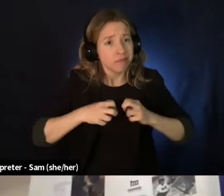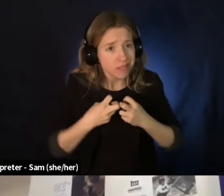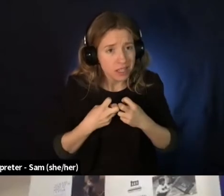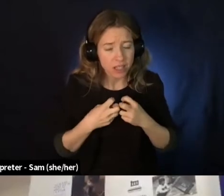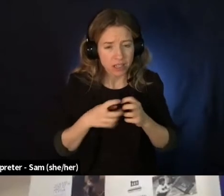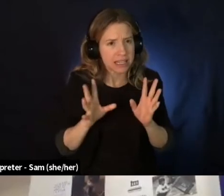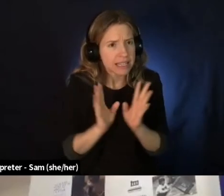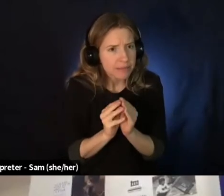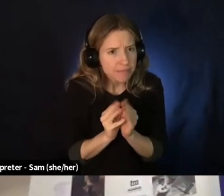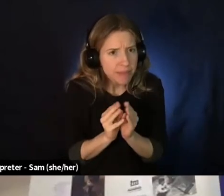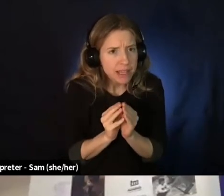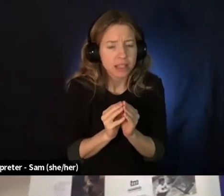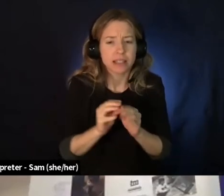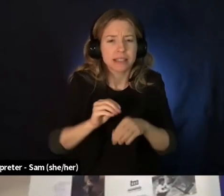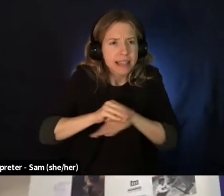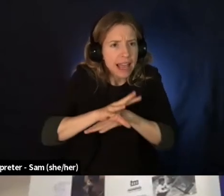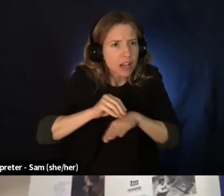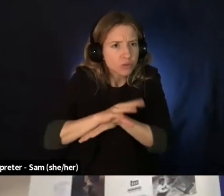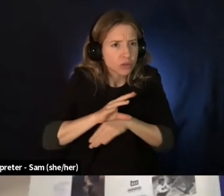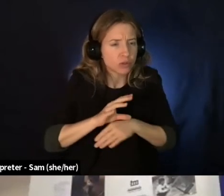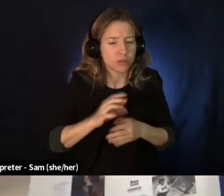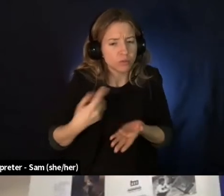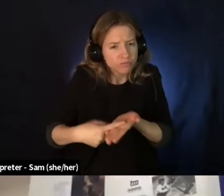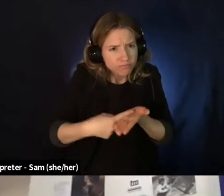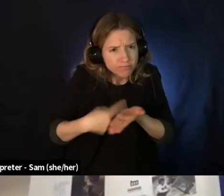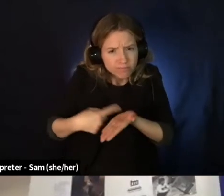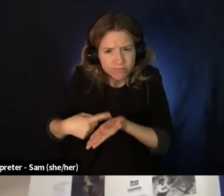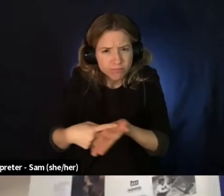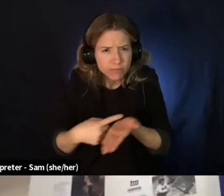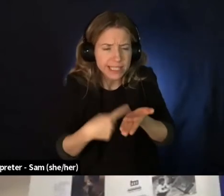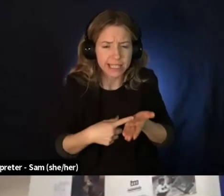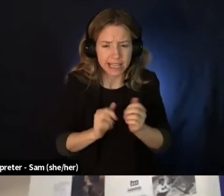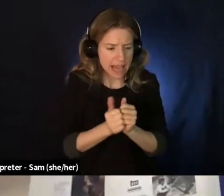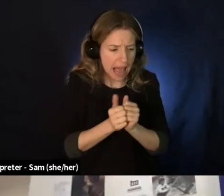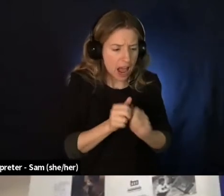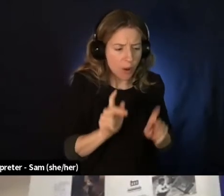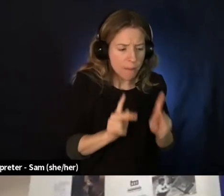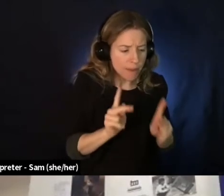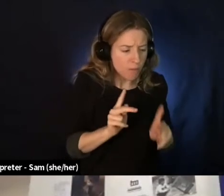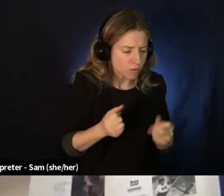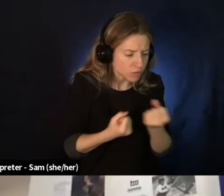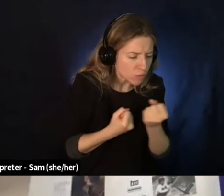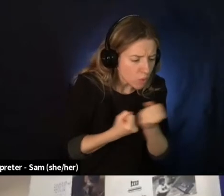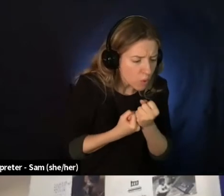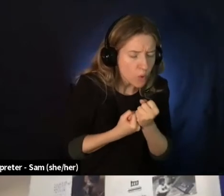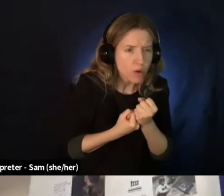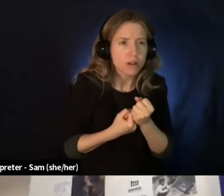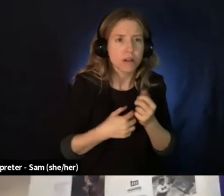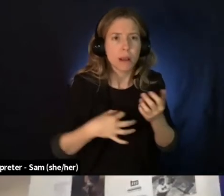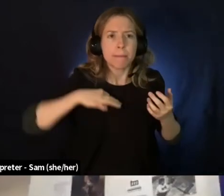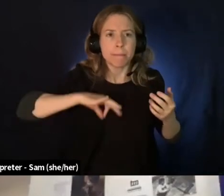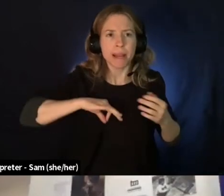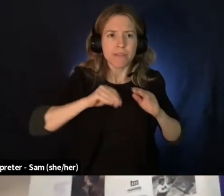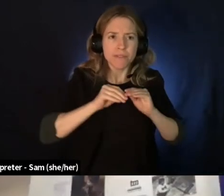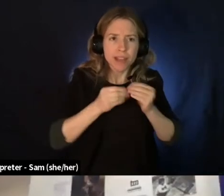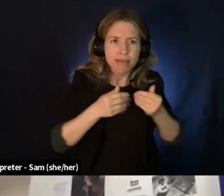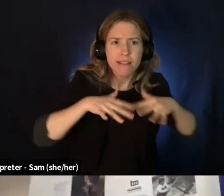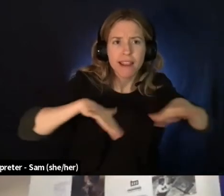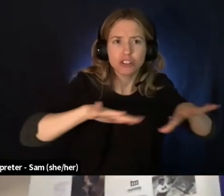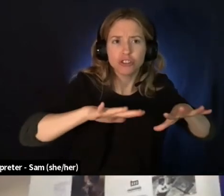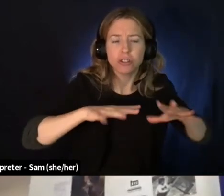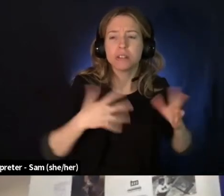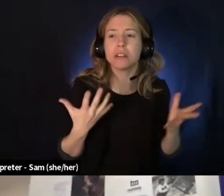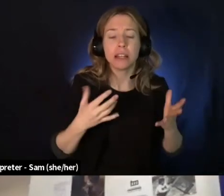forth to the benefit of the nation. And before they're decided, it has to be decided by the clan. And then it's passed to the